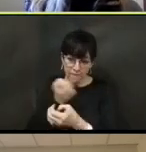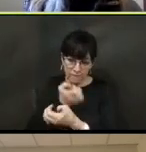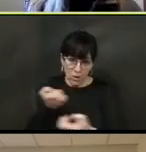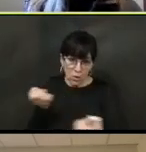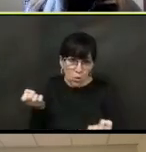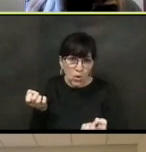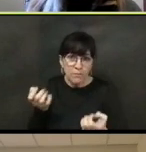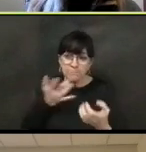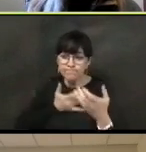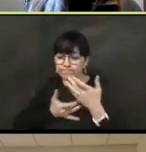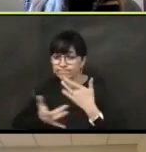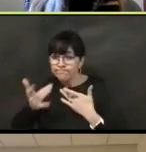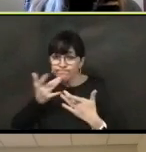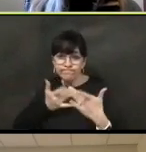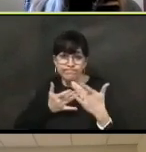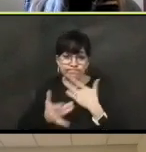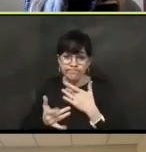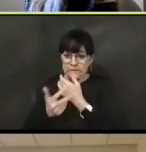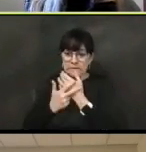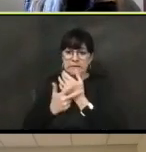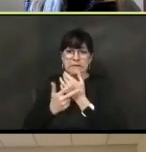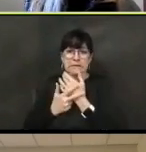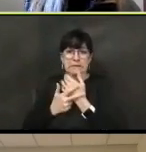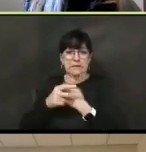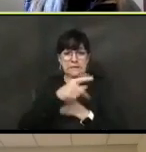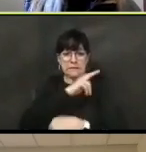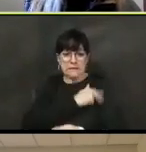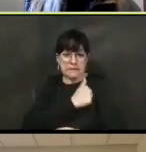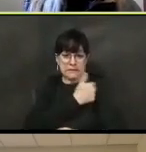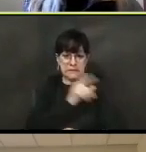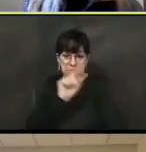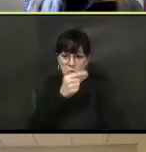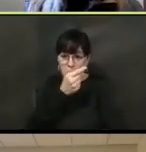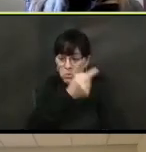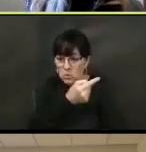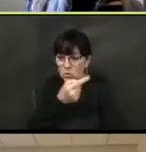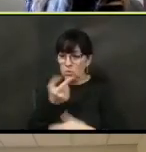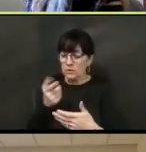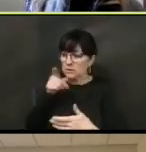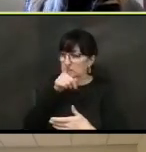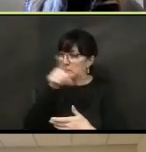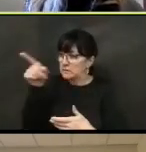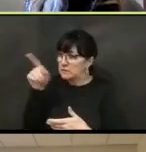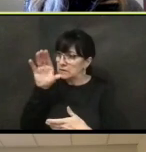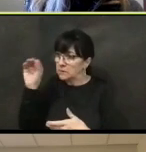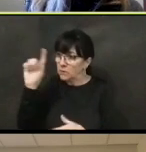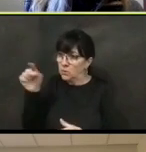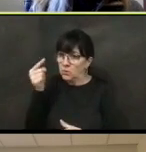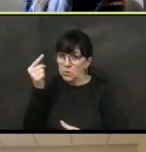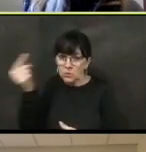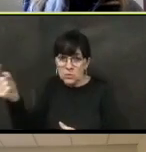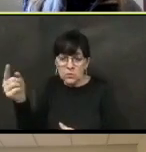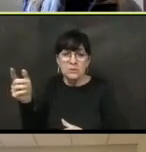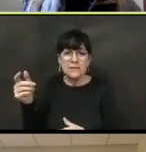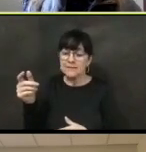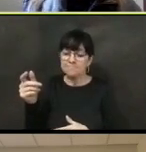remains a challenge, but we're making some forward movement on a number of fronts.